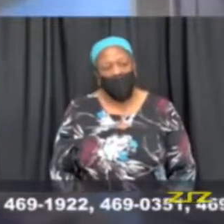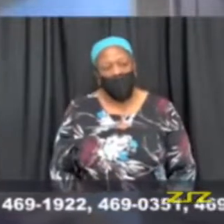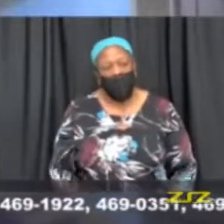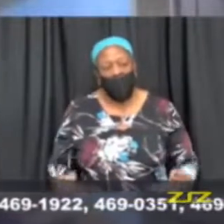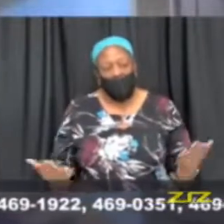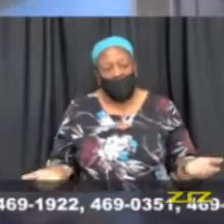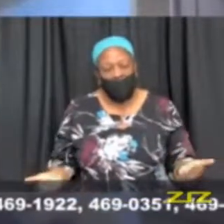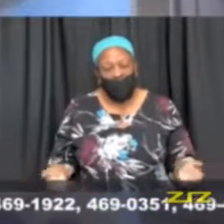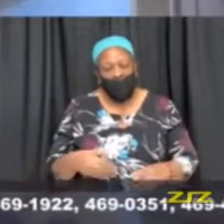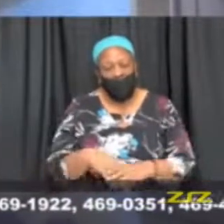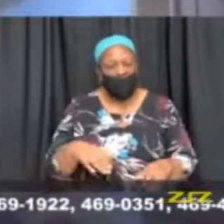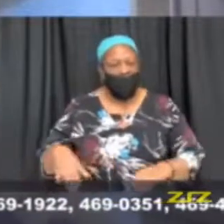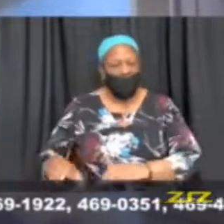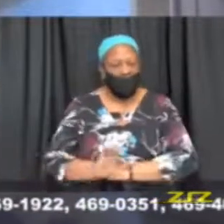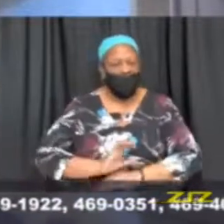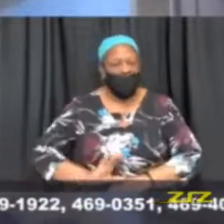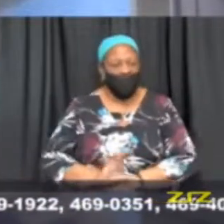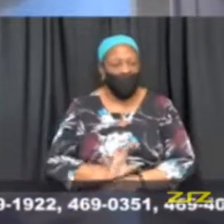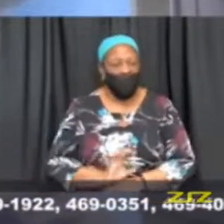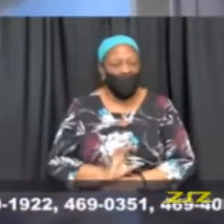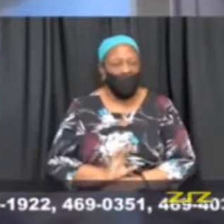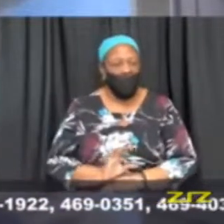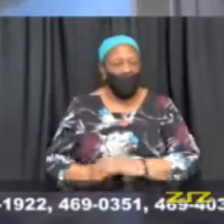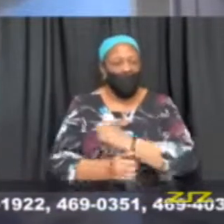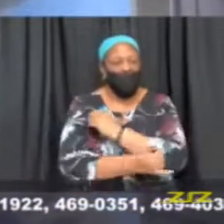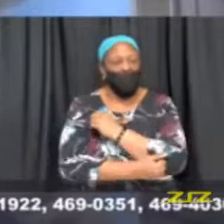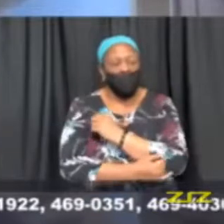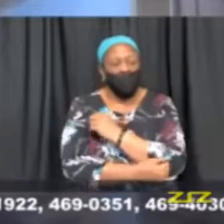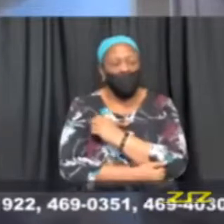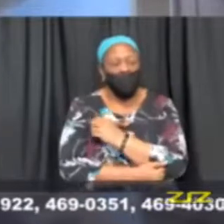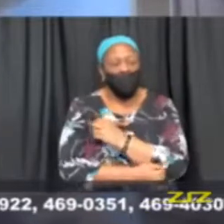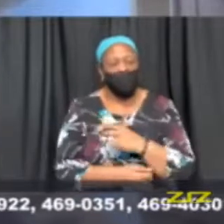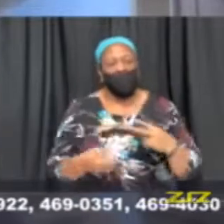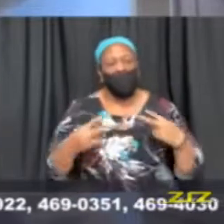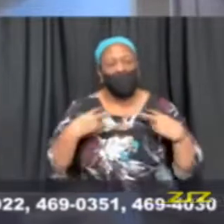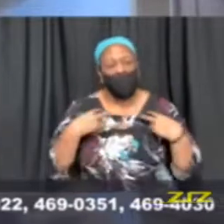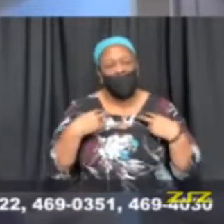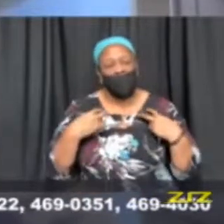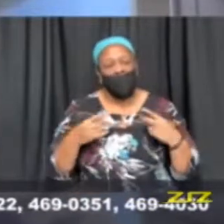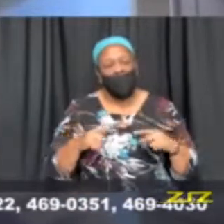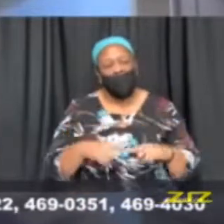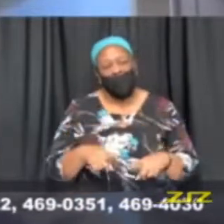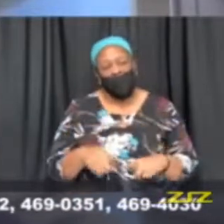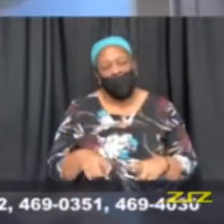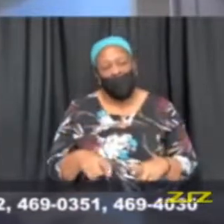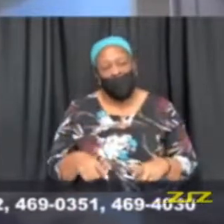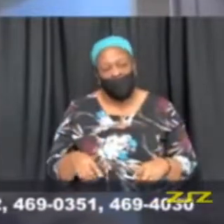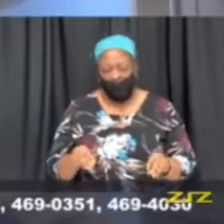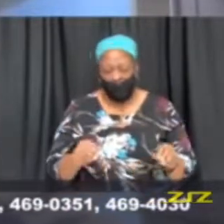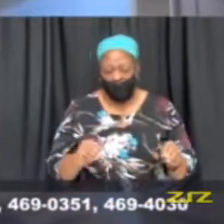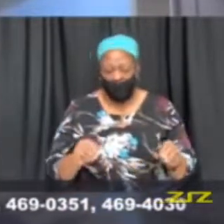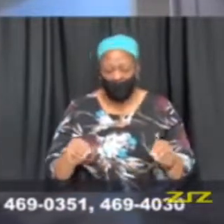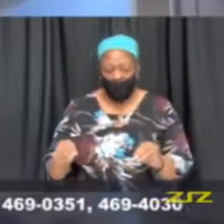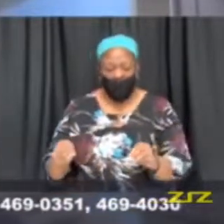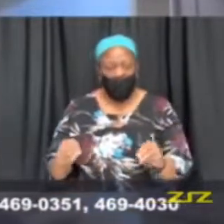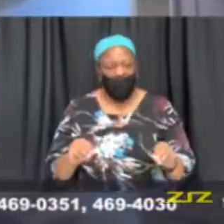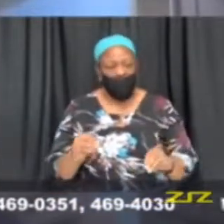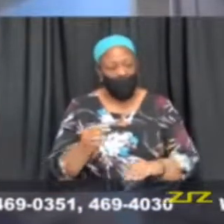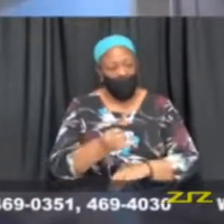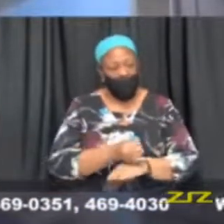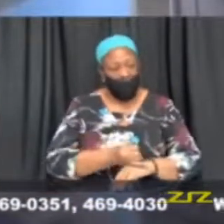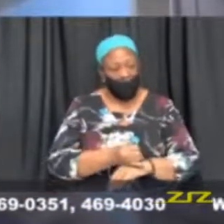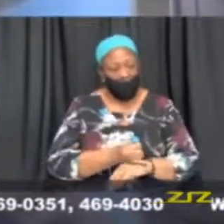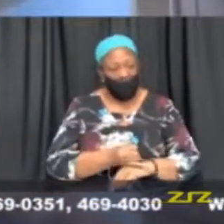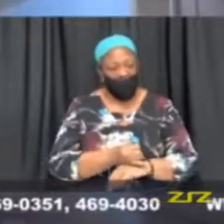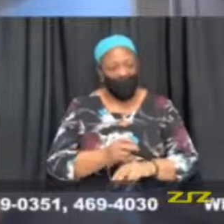the Caribbean, and we live in a subduction zone setting, and that as the plate moves, meaning the North American plate, as you